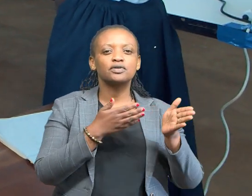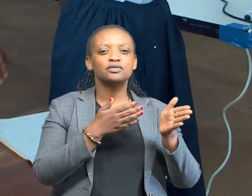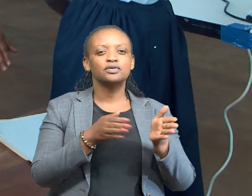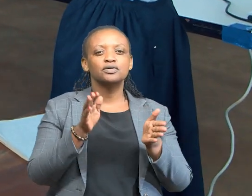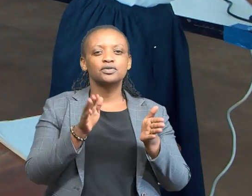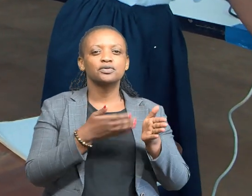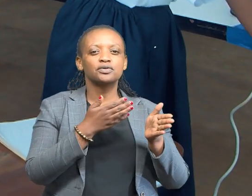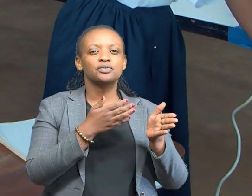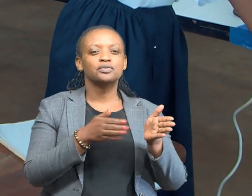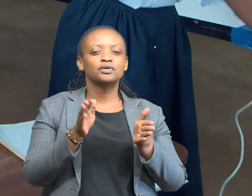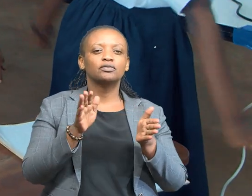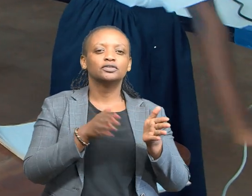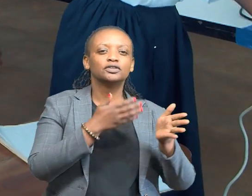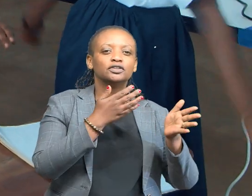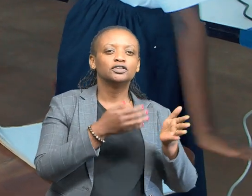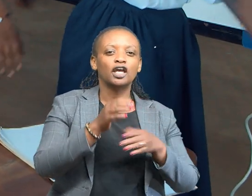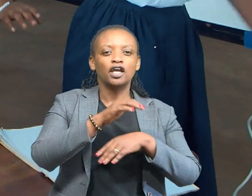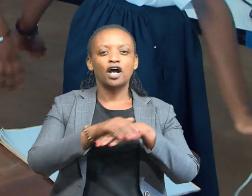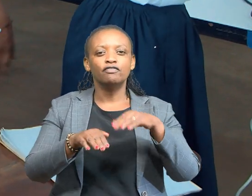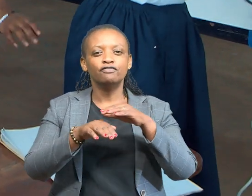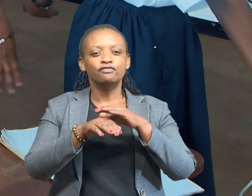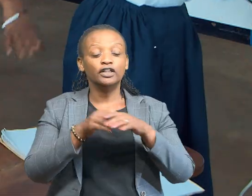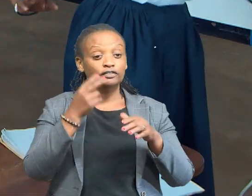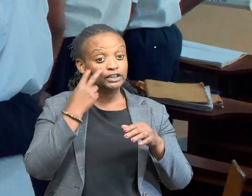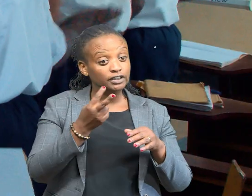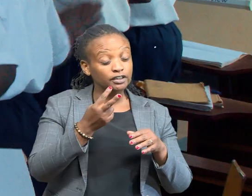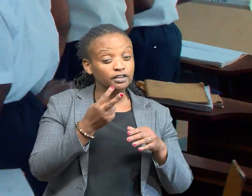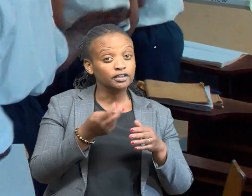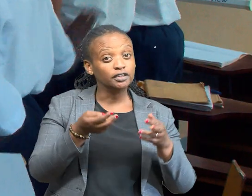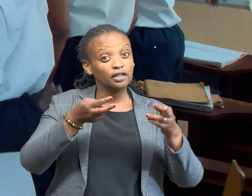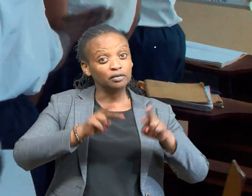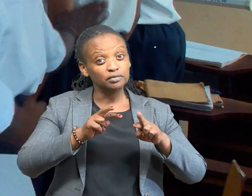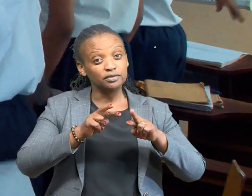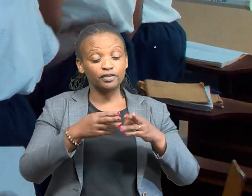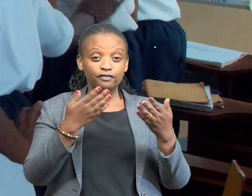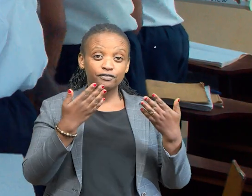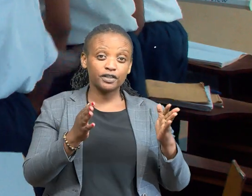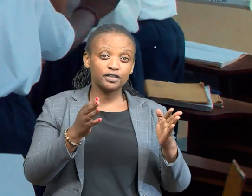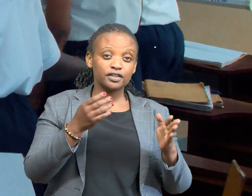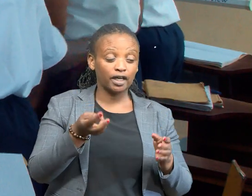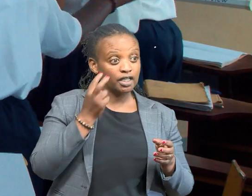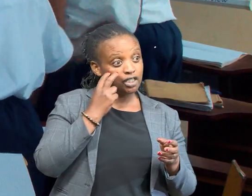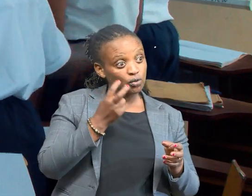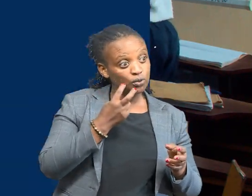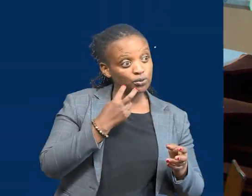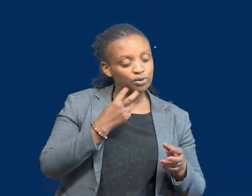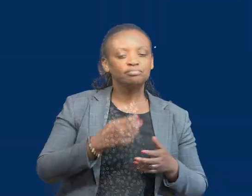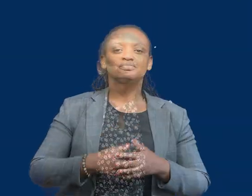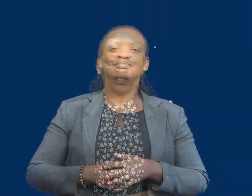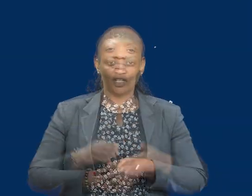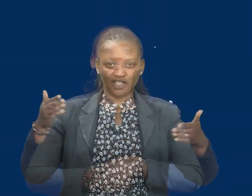Right flipper, left flipper. Have you ever seen a penguin come potty? Take a look at